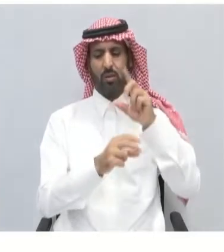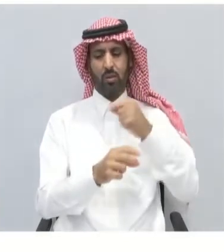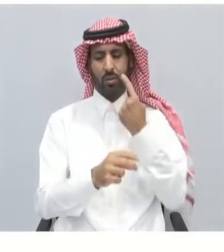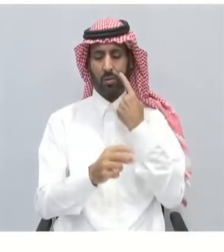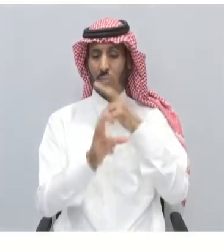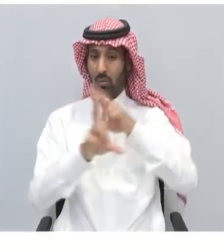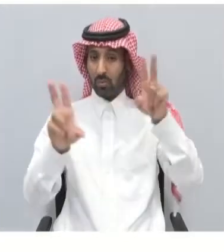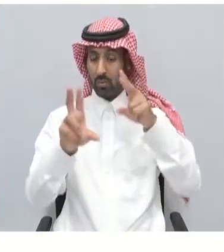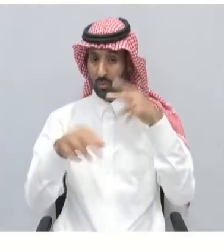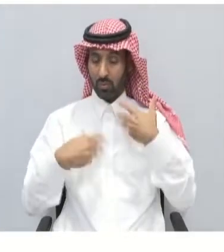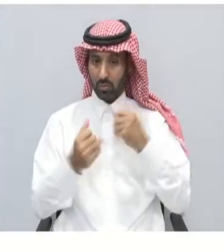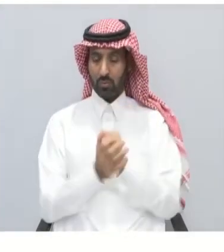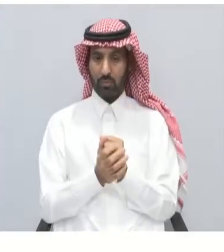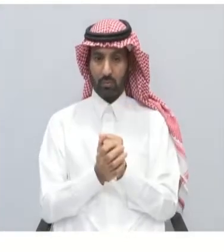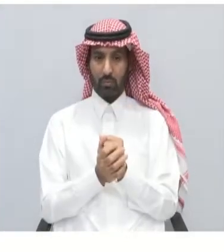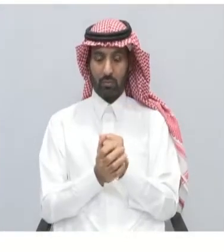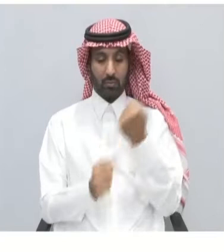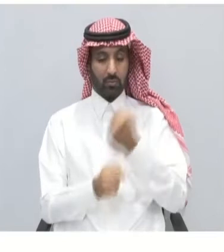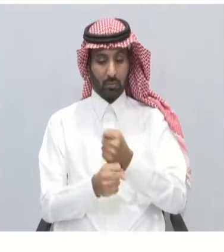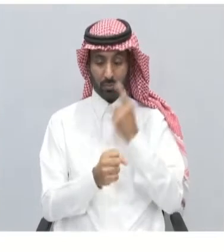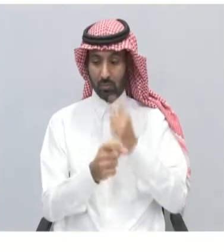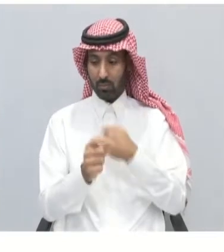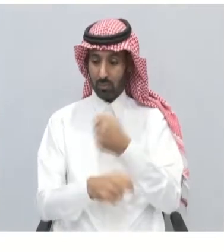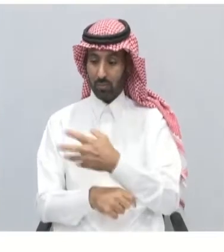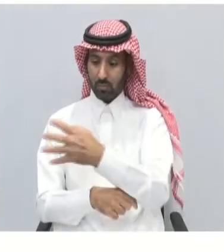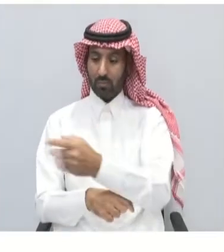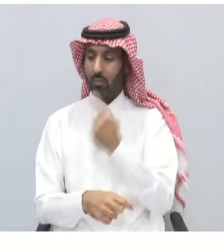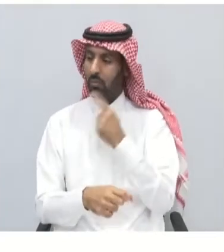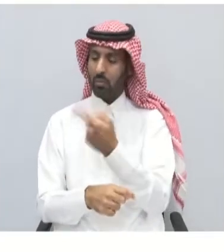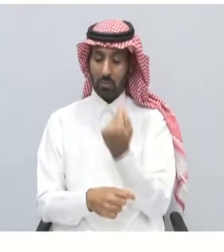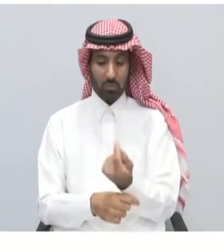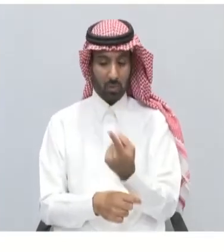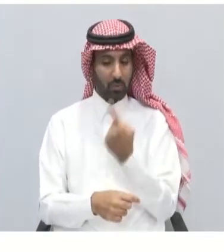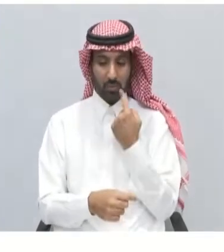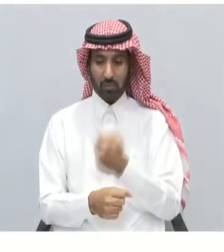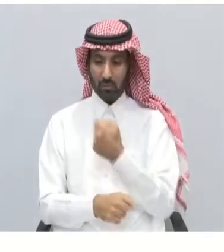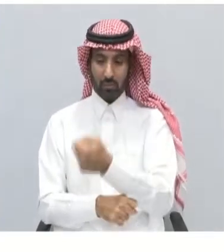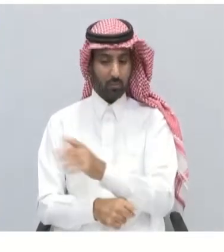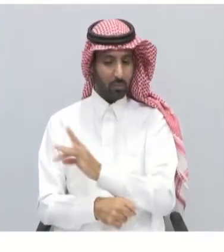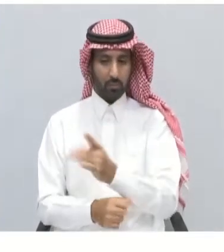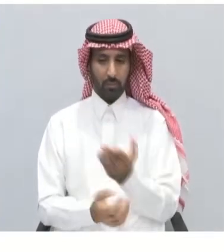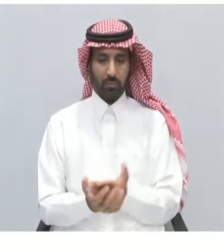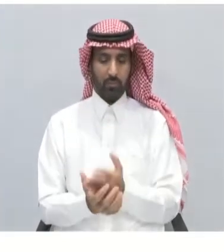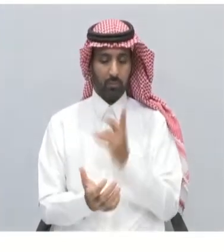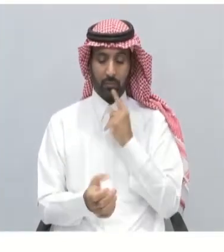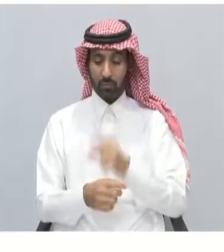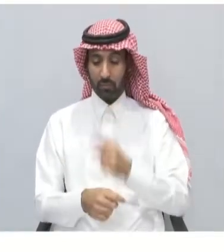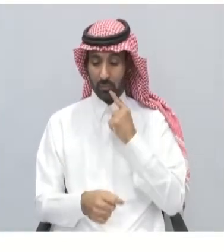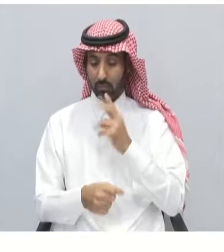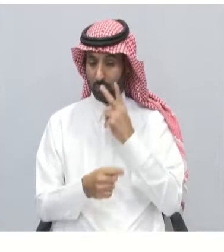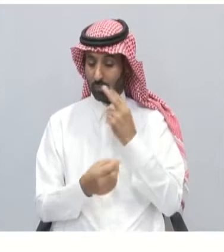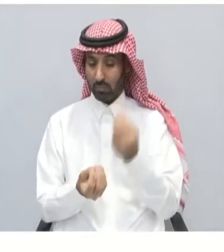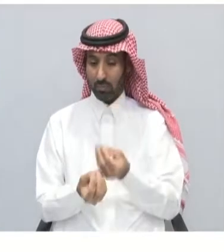show or game. People who borrow stuff without asking and don't give it back. When someone